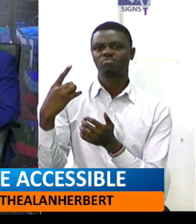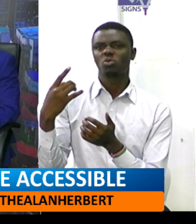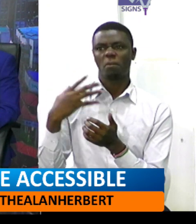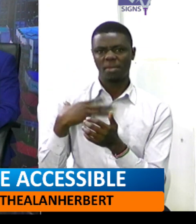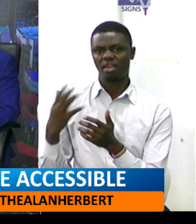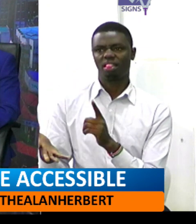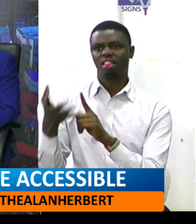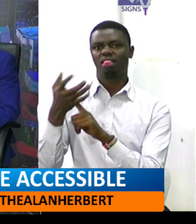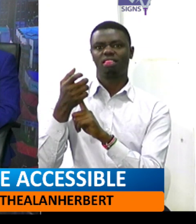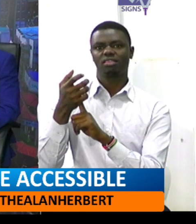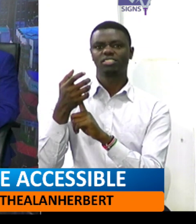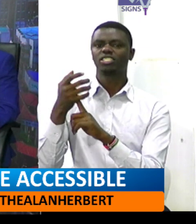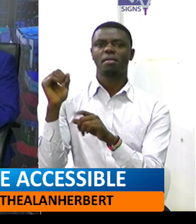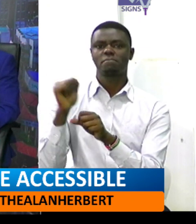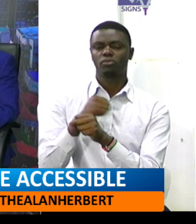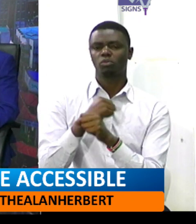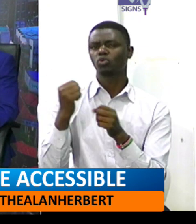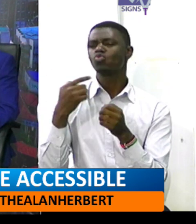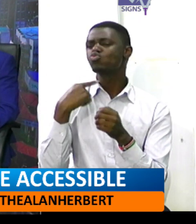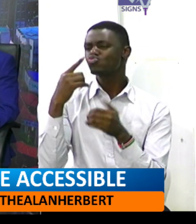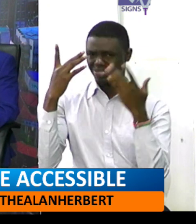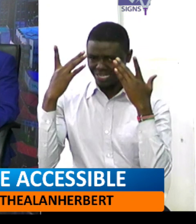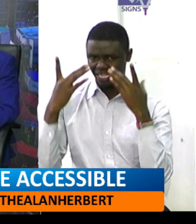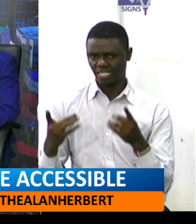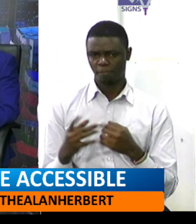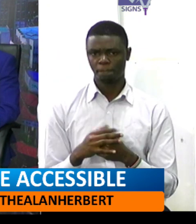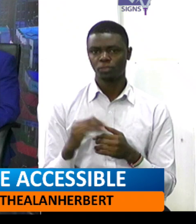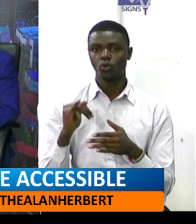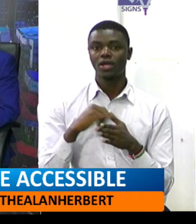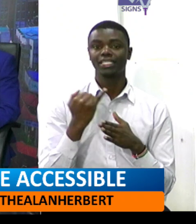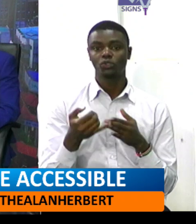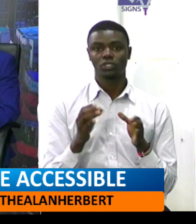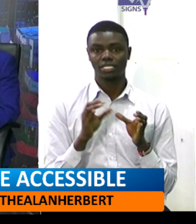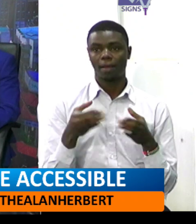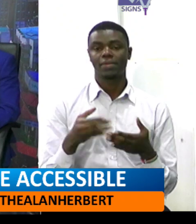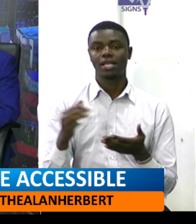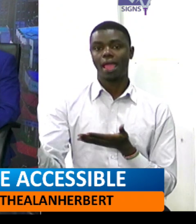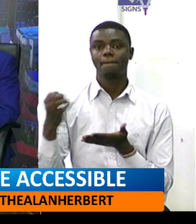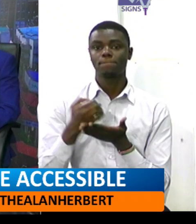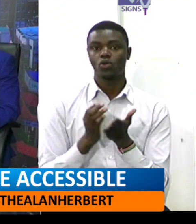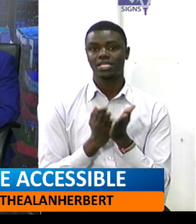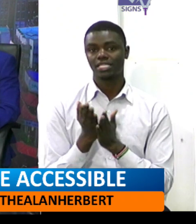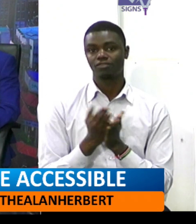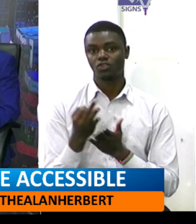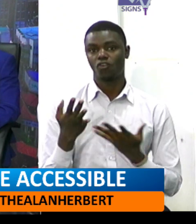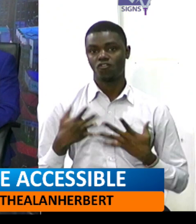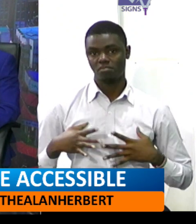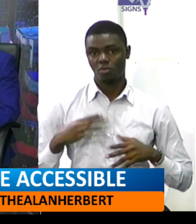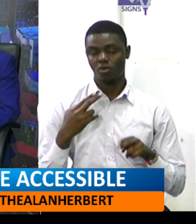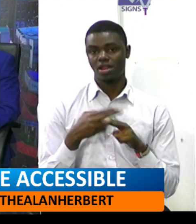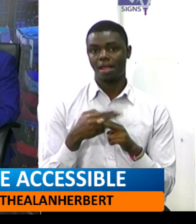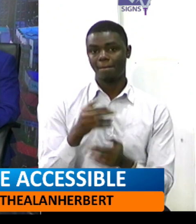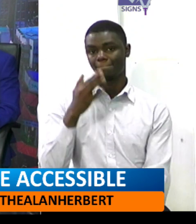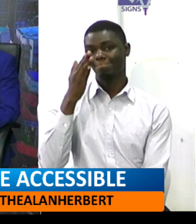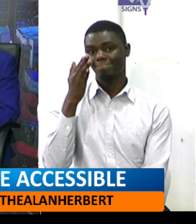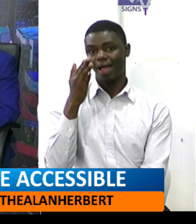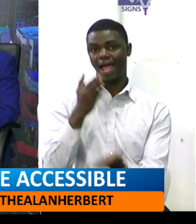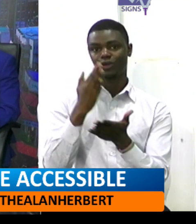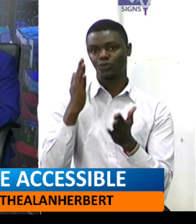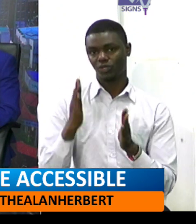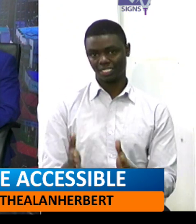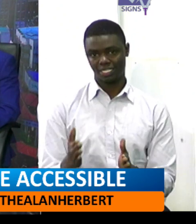reach. Yeah. So an insurance company employs the services of people called actuaries.